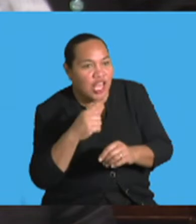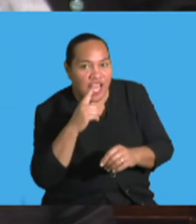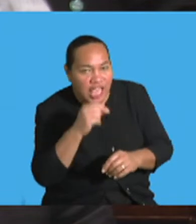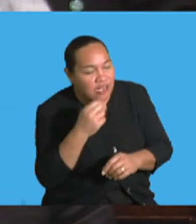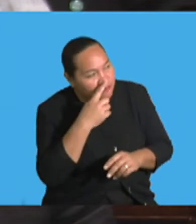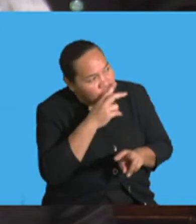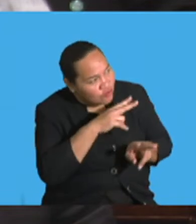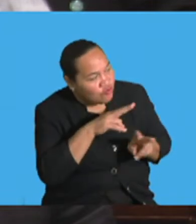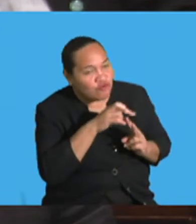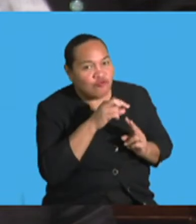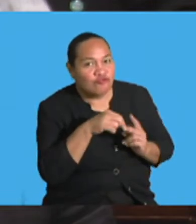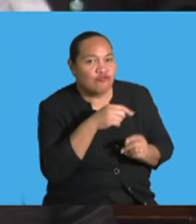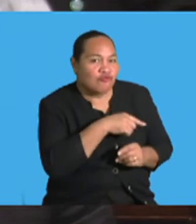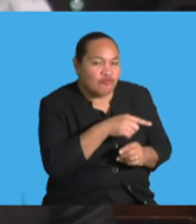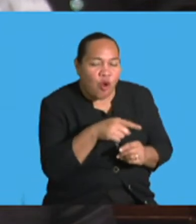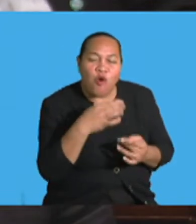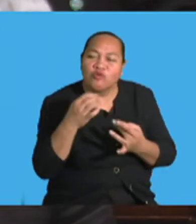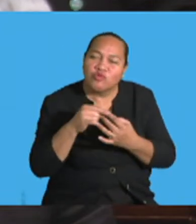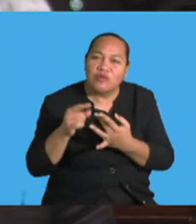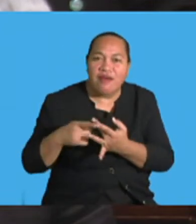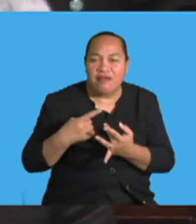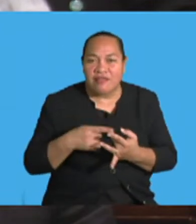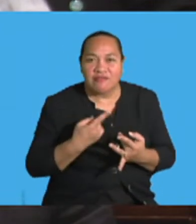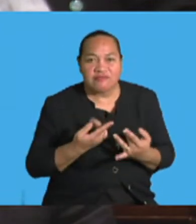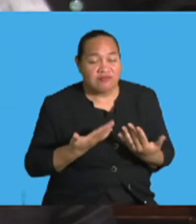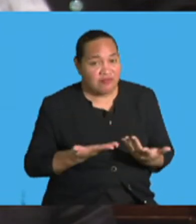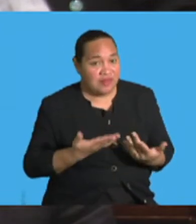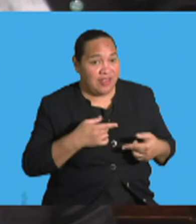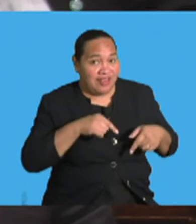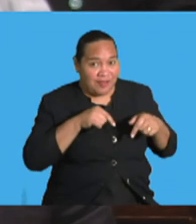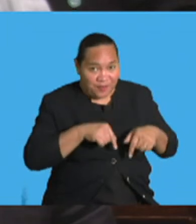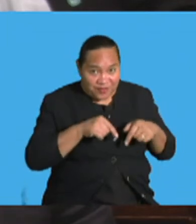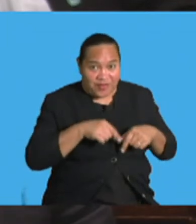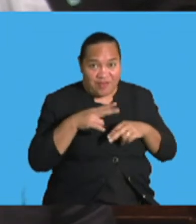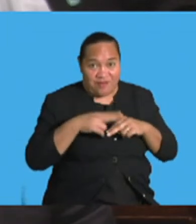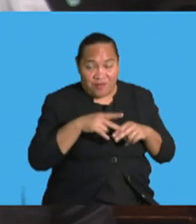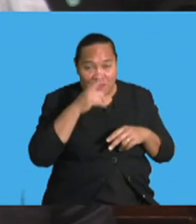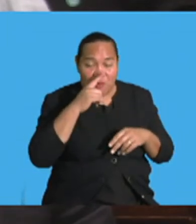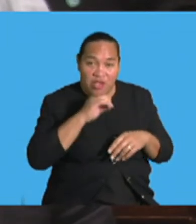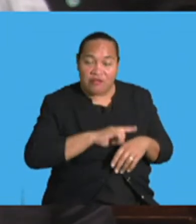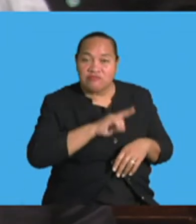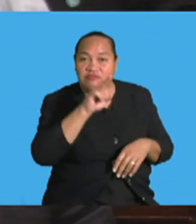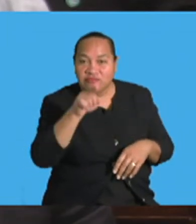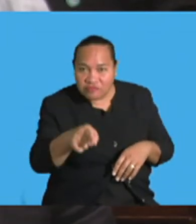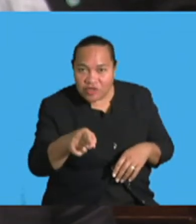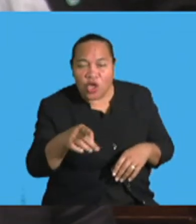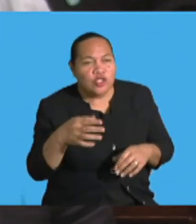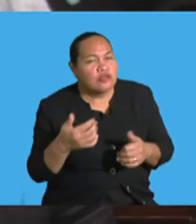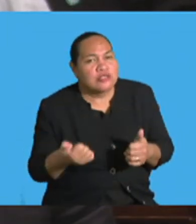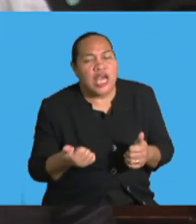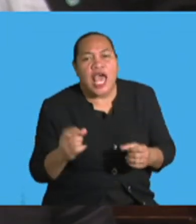our local market or to start up a business initiative on their own, and in doing so, creating